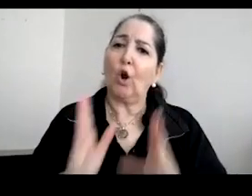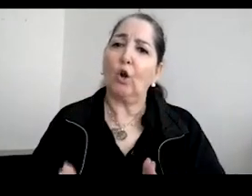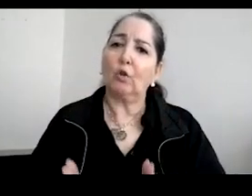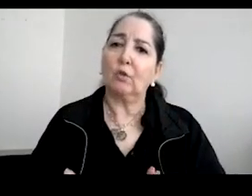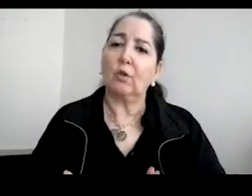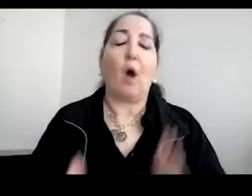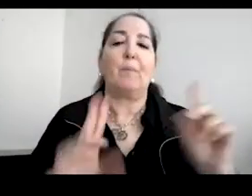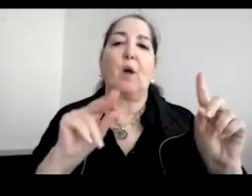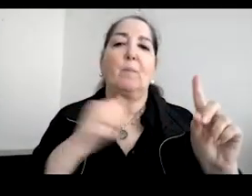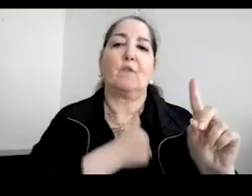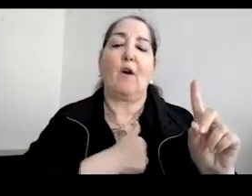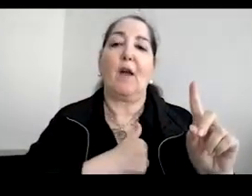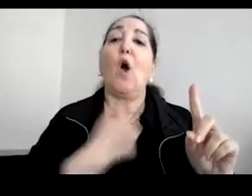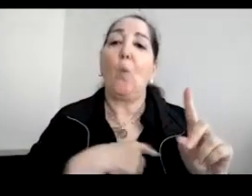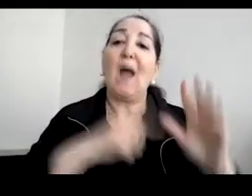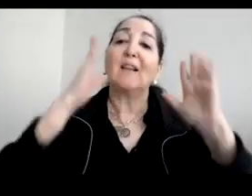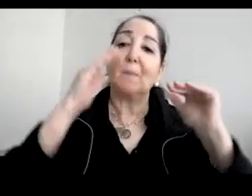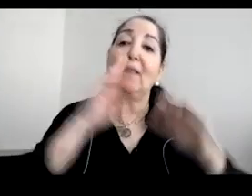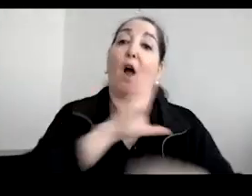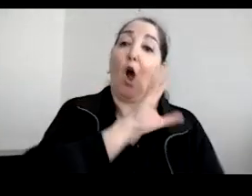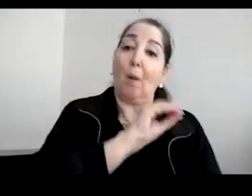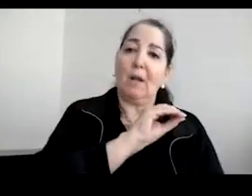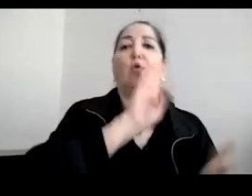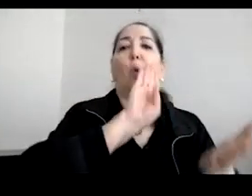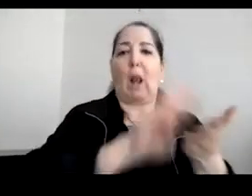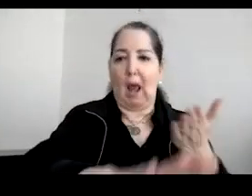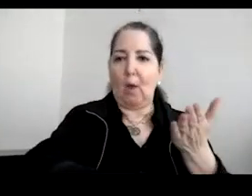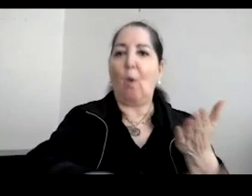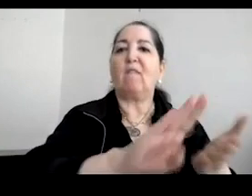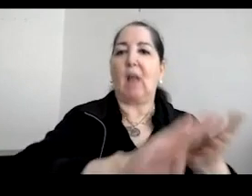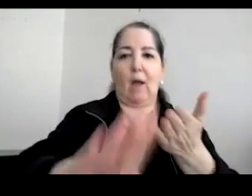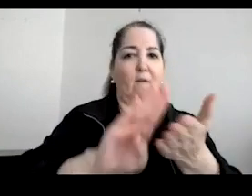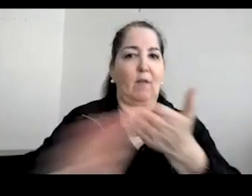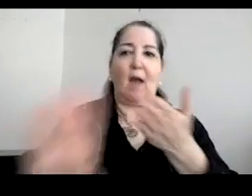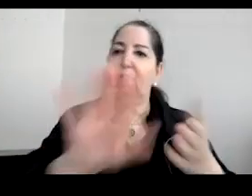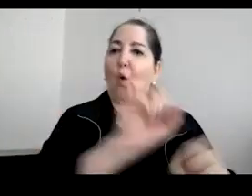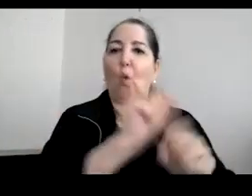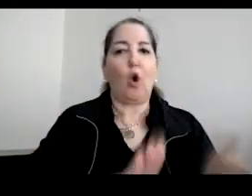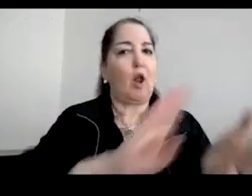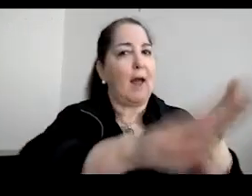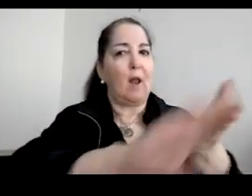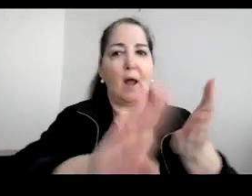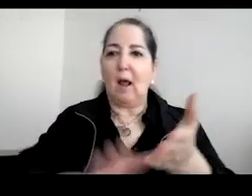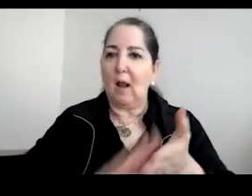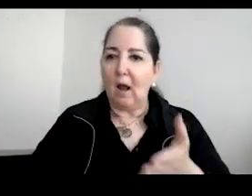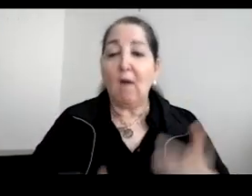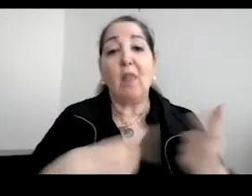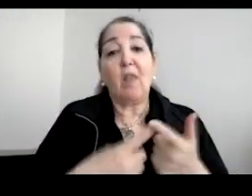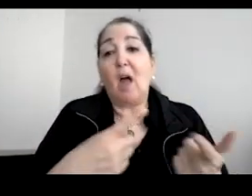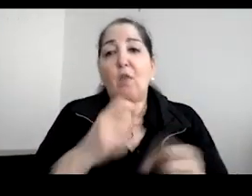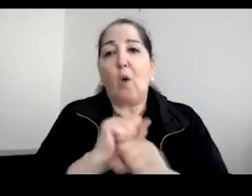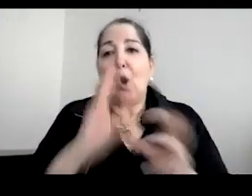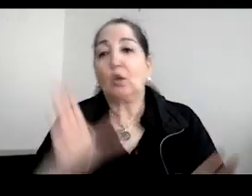firms to lay off their workers and then try to directly aid the workers who have been laid off. Okay,